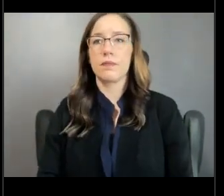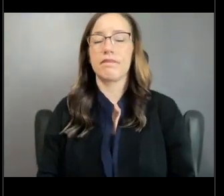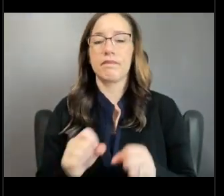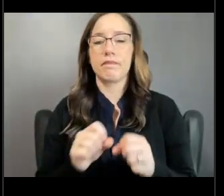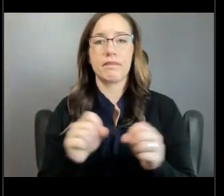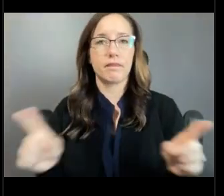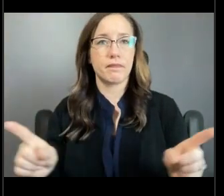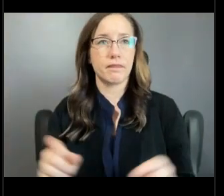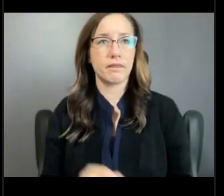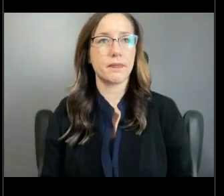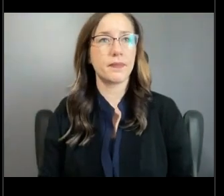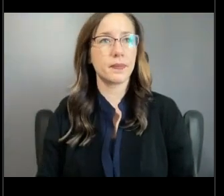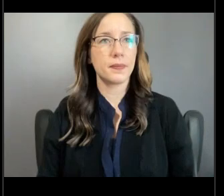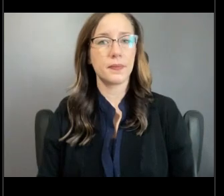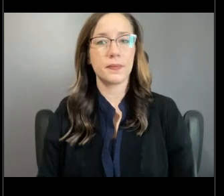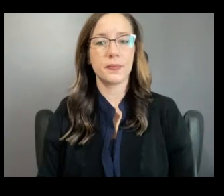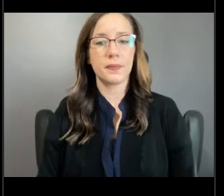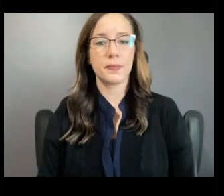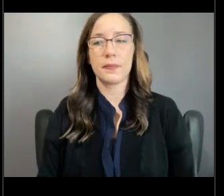poll.